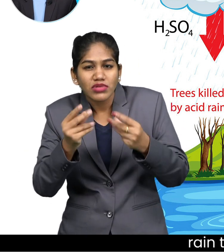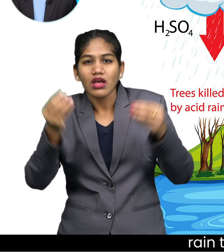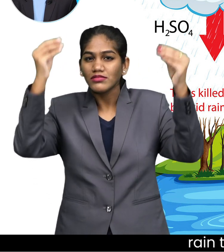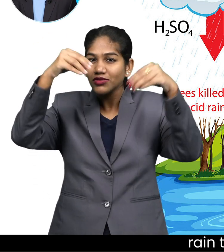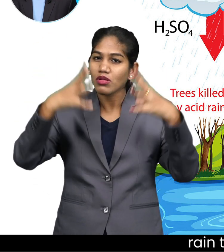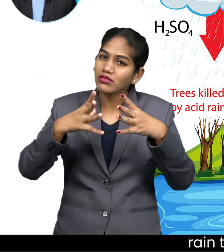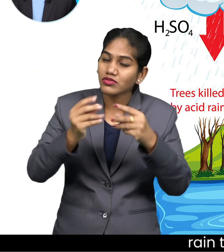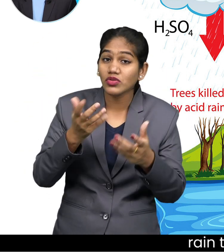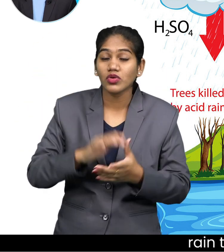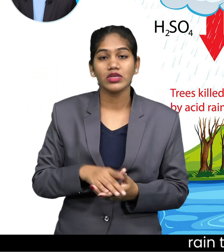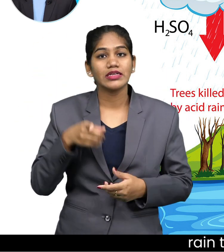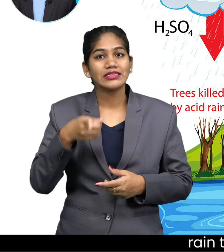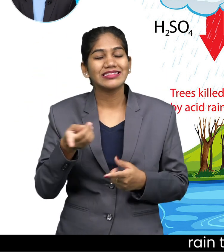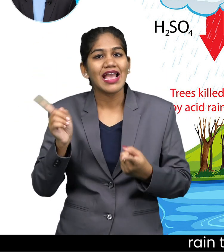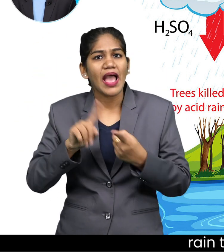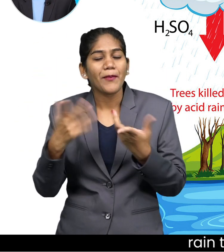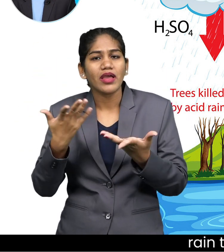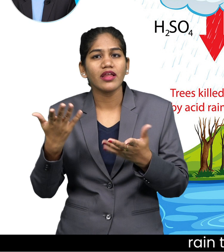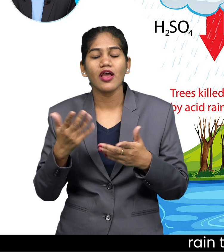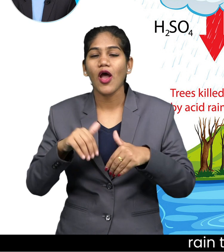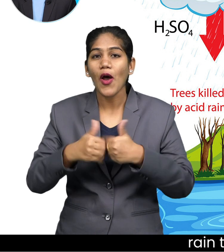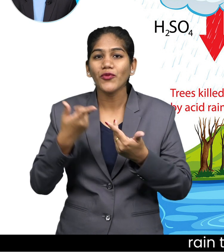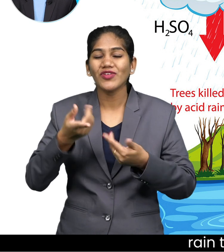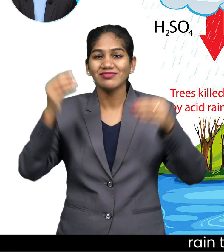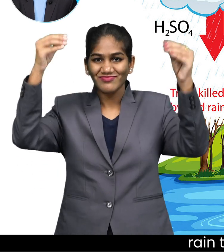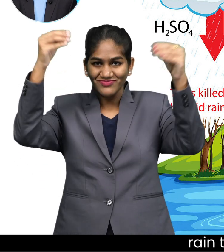rain to give rise to acid rain.